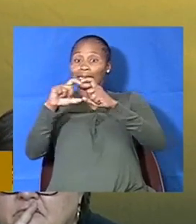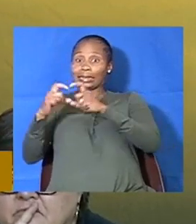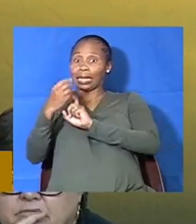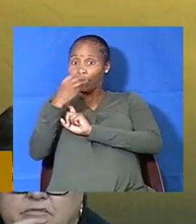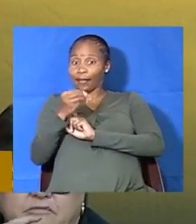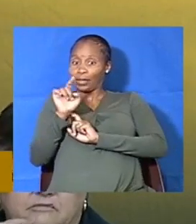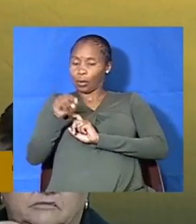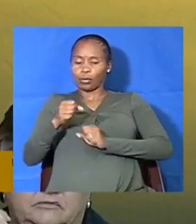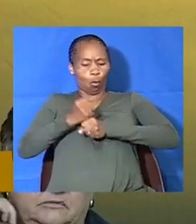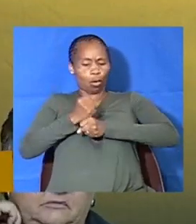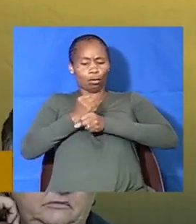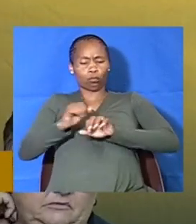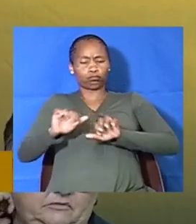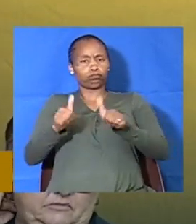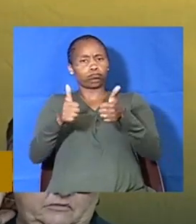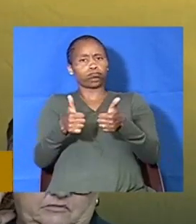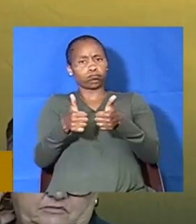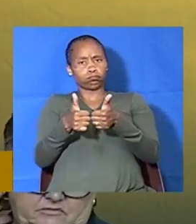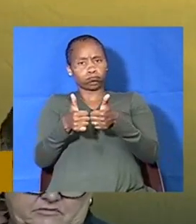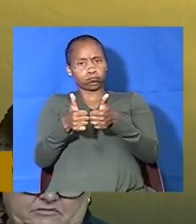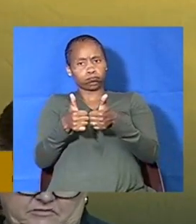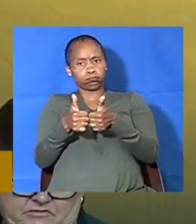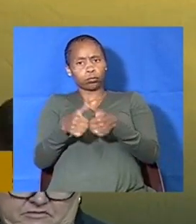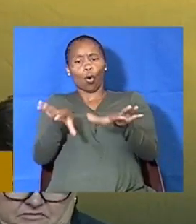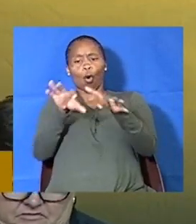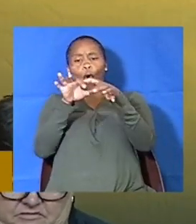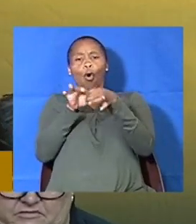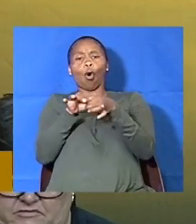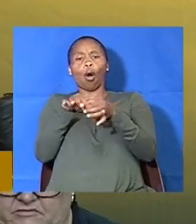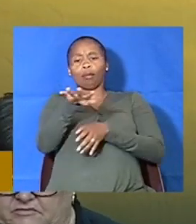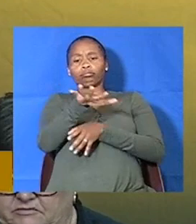Ngingumama uMagdalena Duduzile Hlengwa